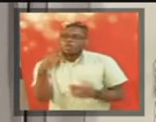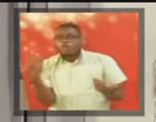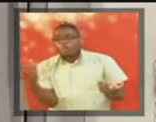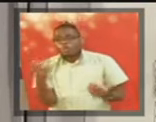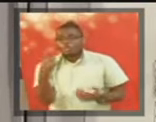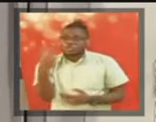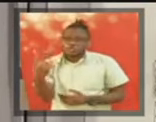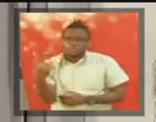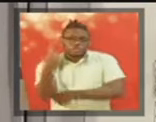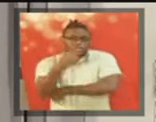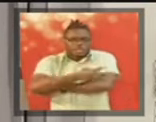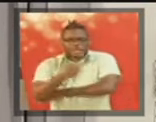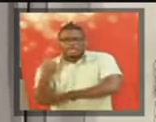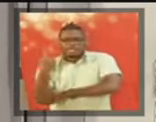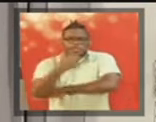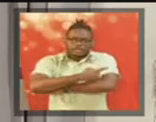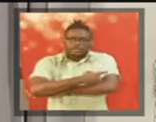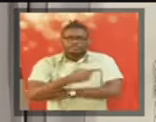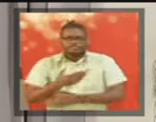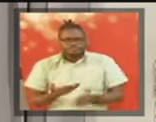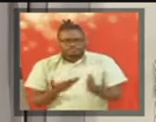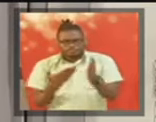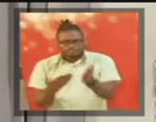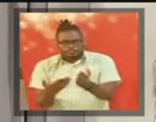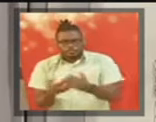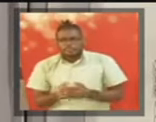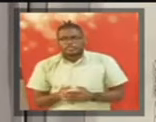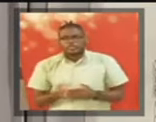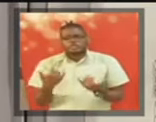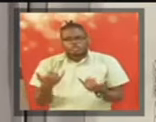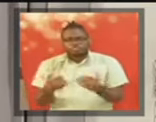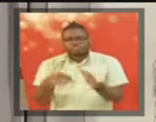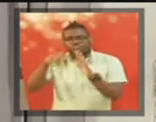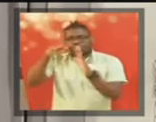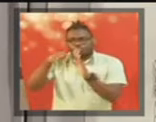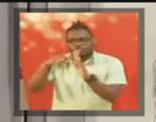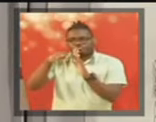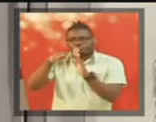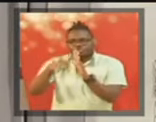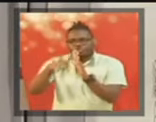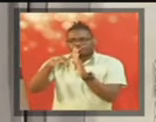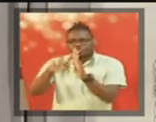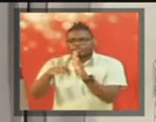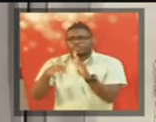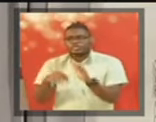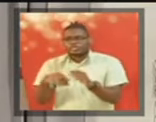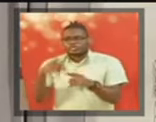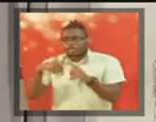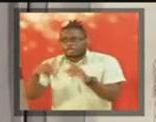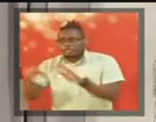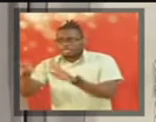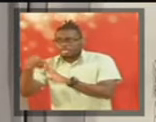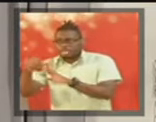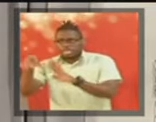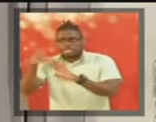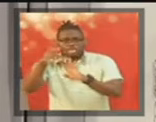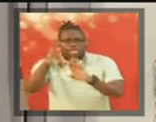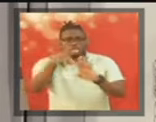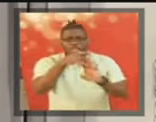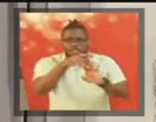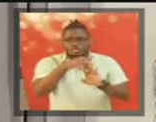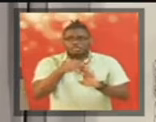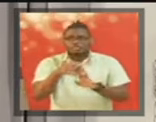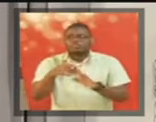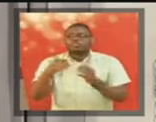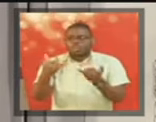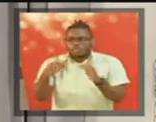as you noted, a decrease in the number of cases over, I would say, the last 5 days. So what you saw before, you would have seen sometimes on